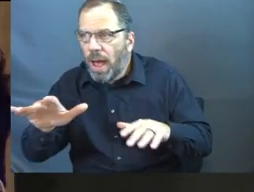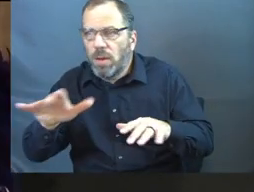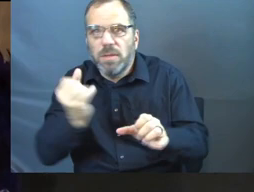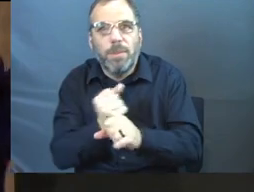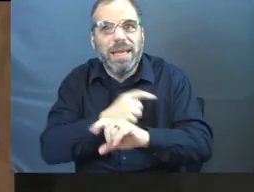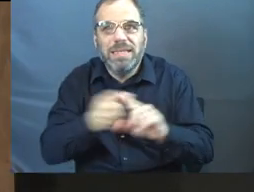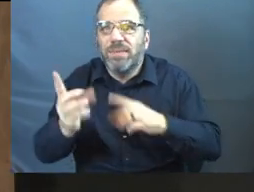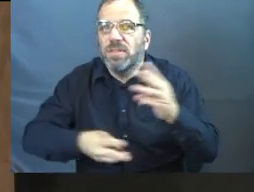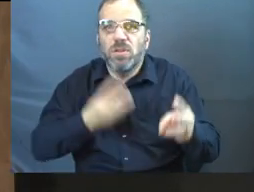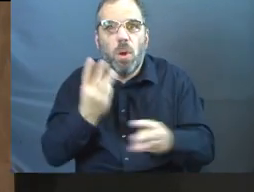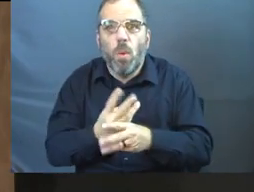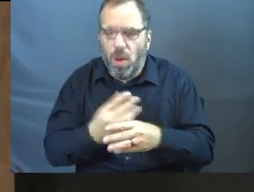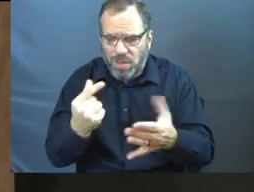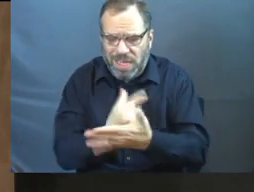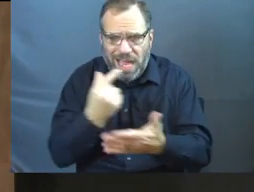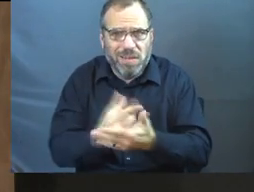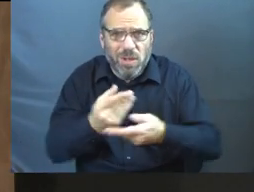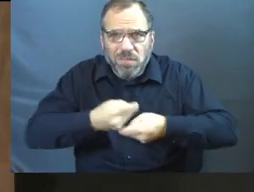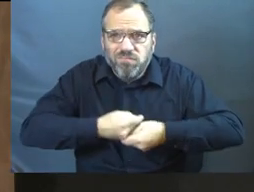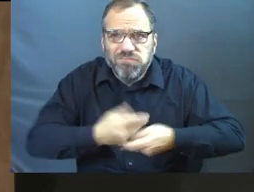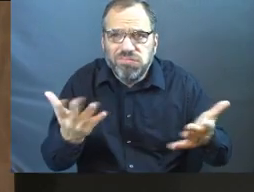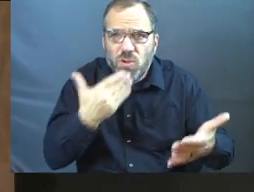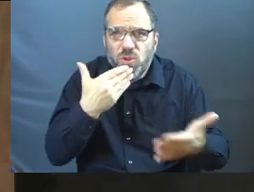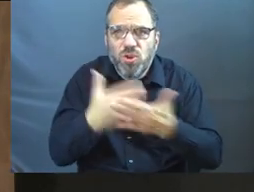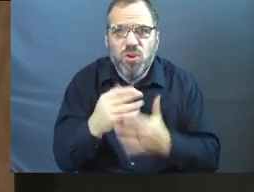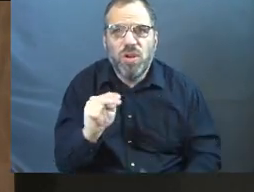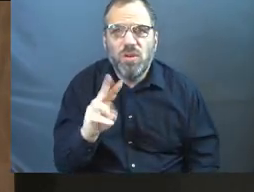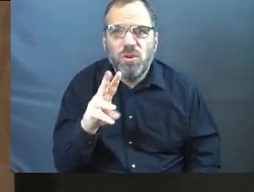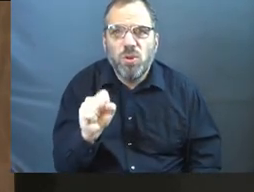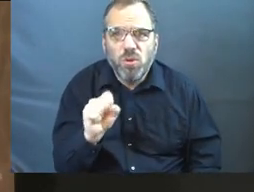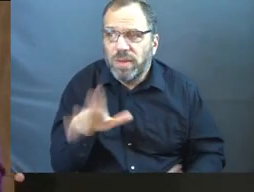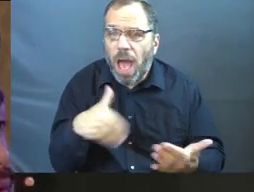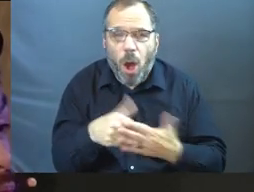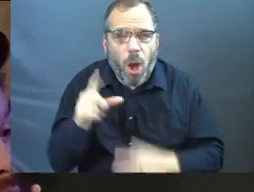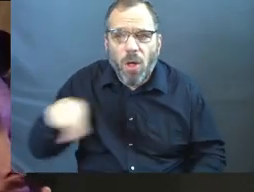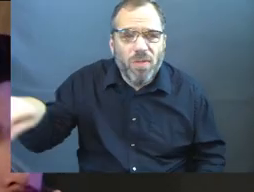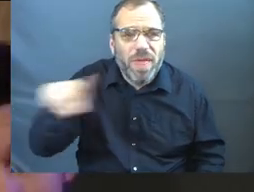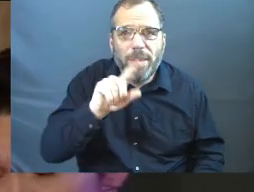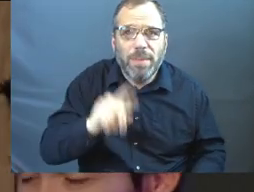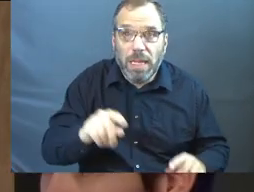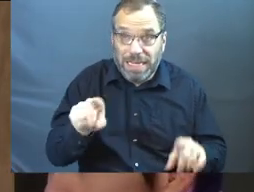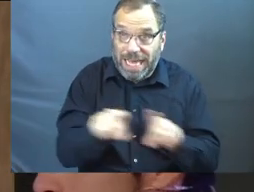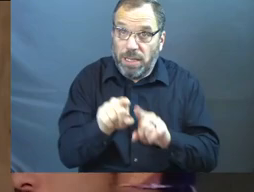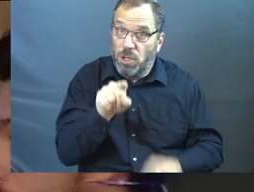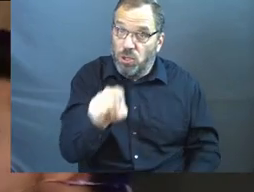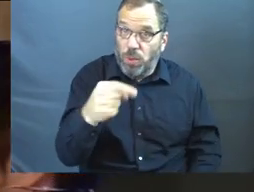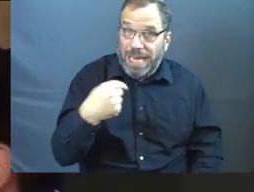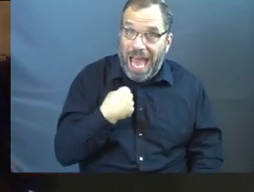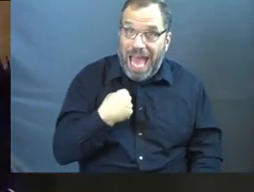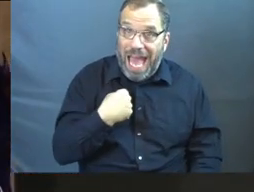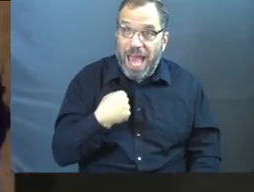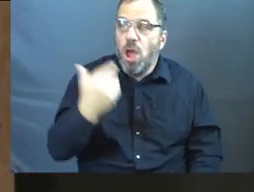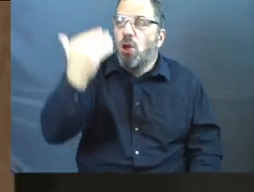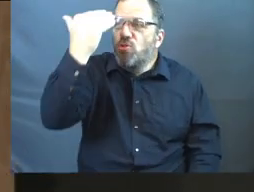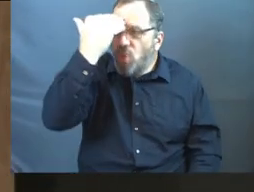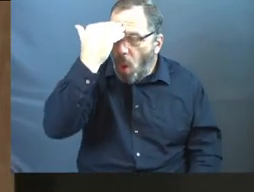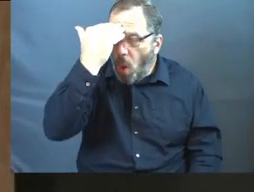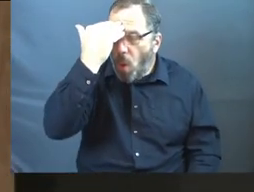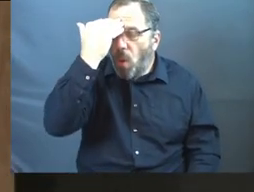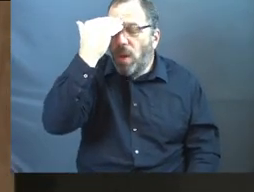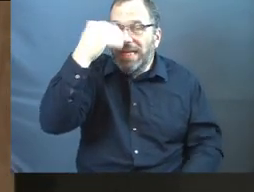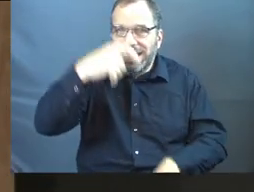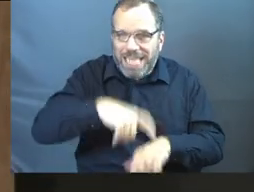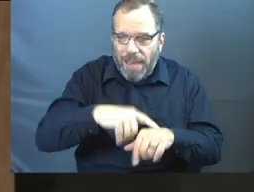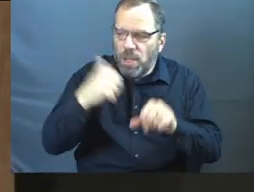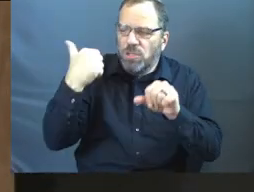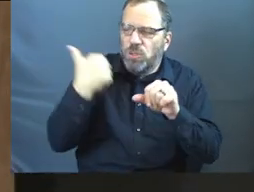in the world around us, to spread the gospel, to spread the good news of Jesus, to make sure other people, just like we're called to do, know and take the time